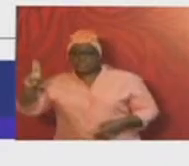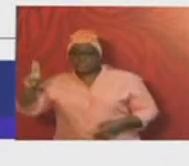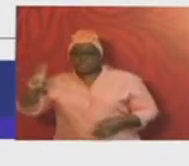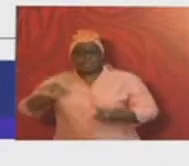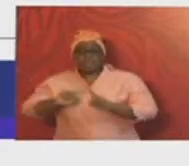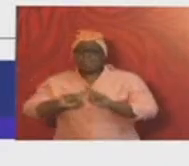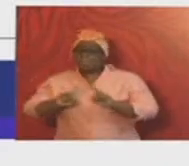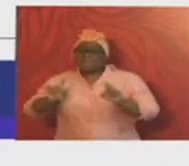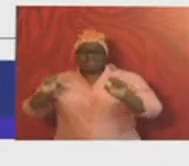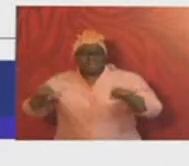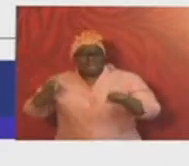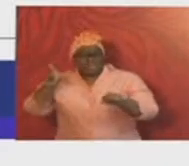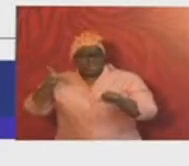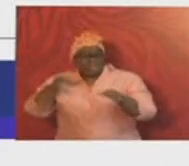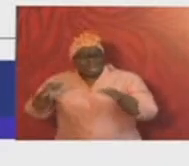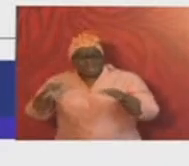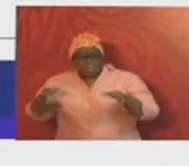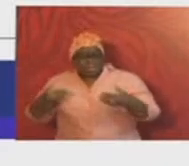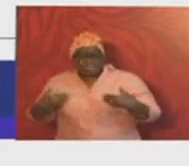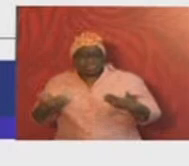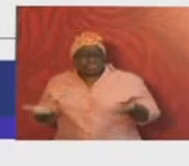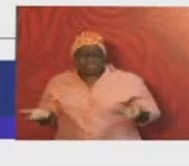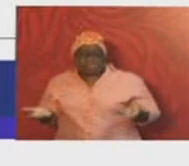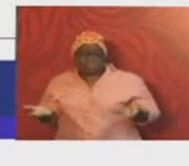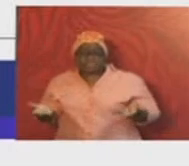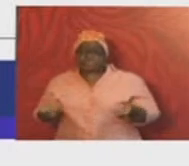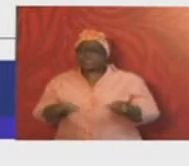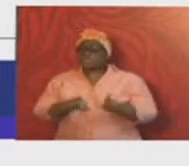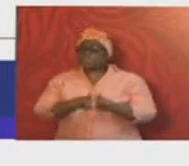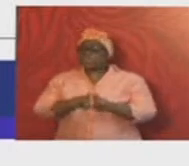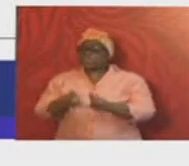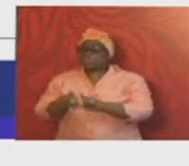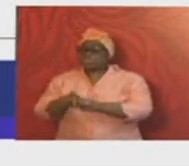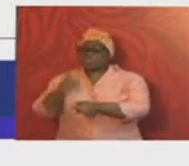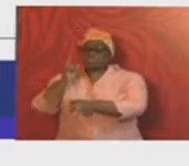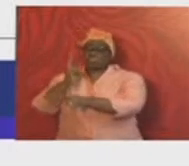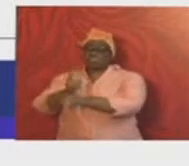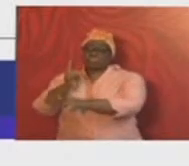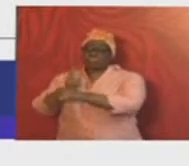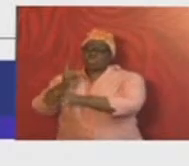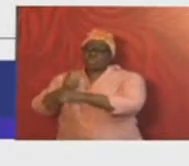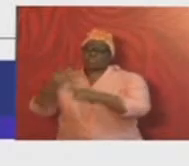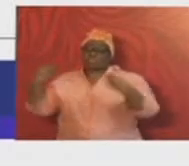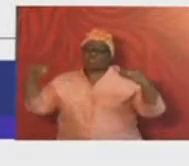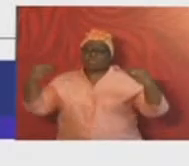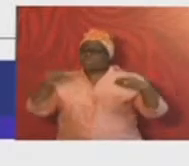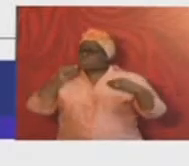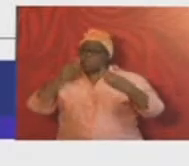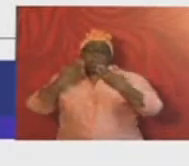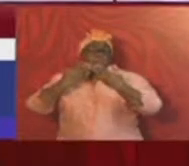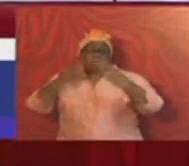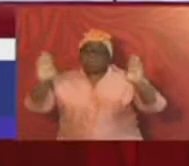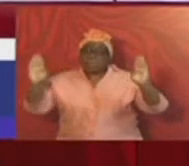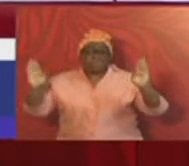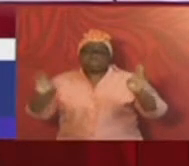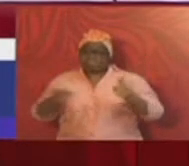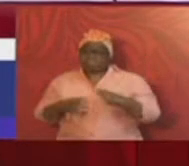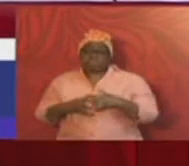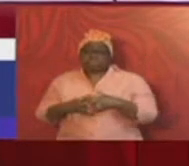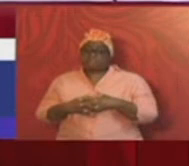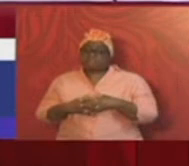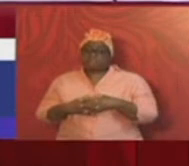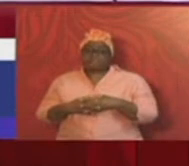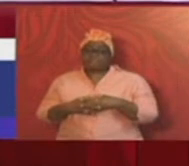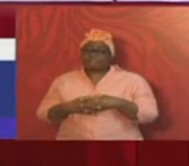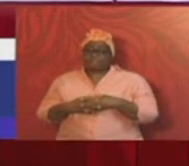then just, of course, address the issue of the bars still not reopening. Thank you. Okay, so thank you. So,